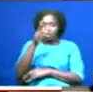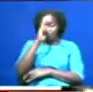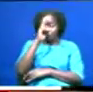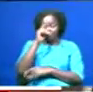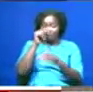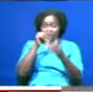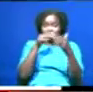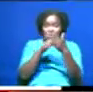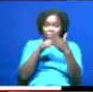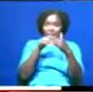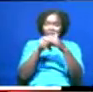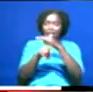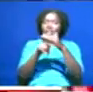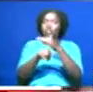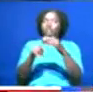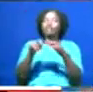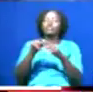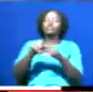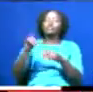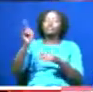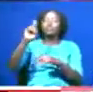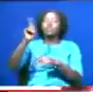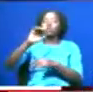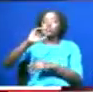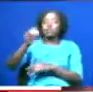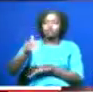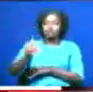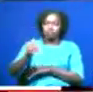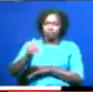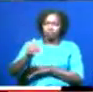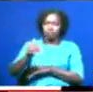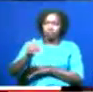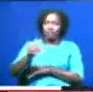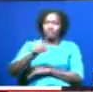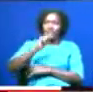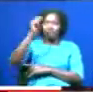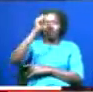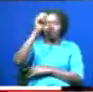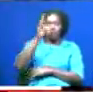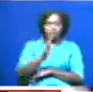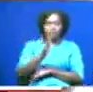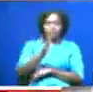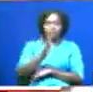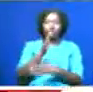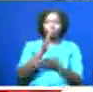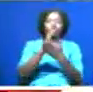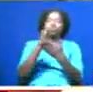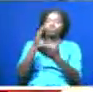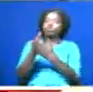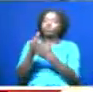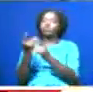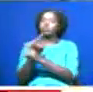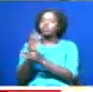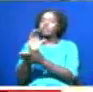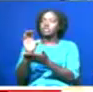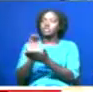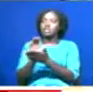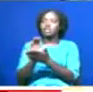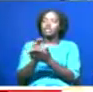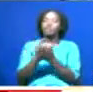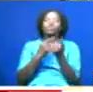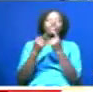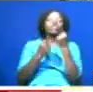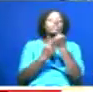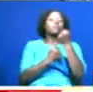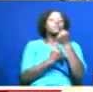to Nairobi's central business district. The veteran politician has been making stops at various centers to address his